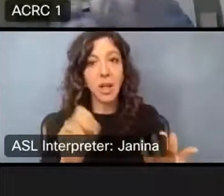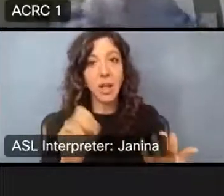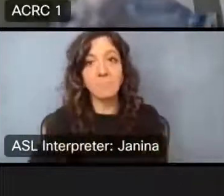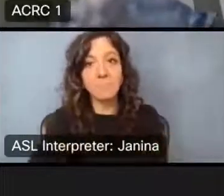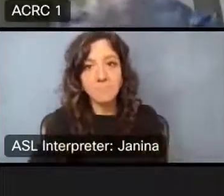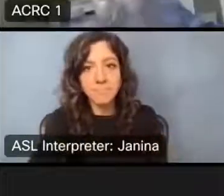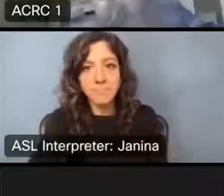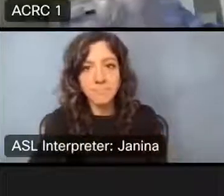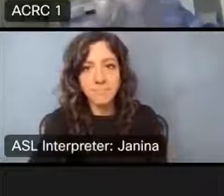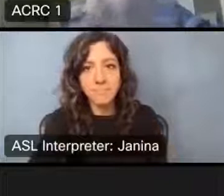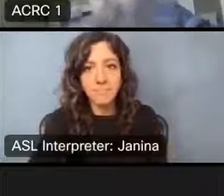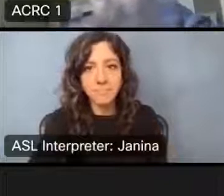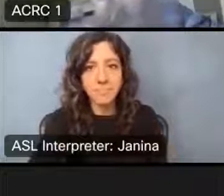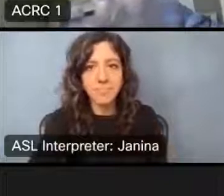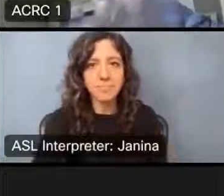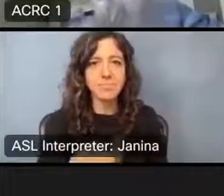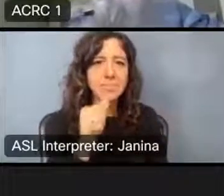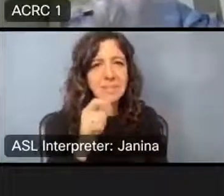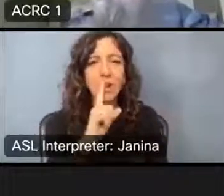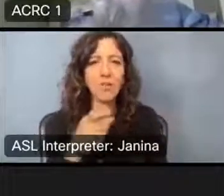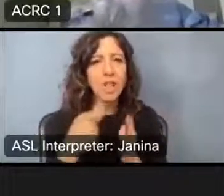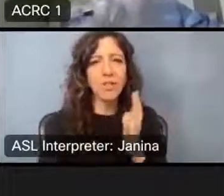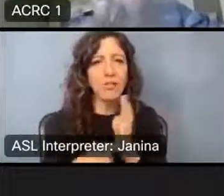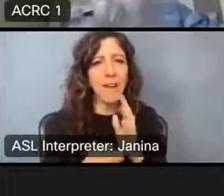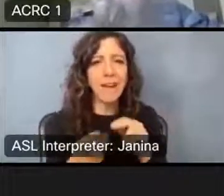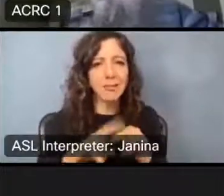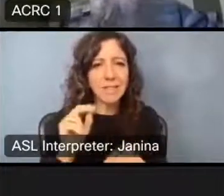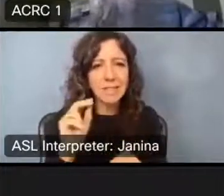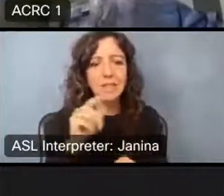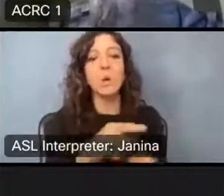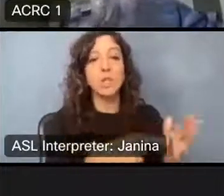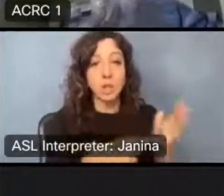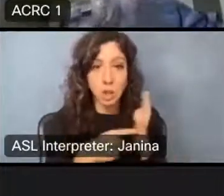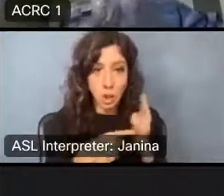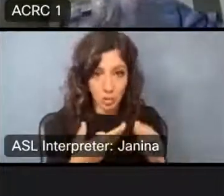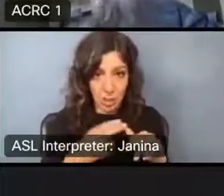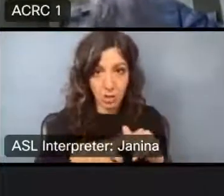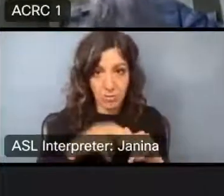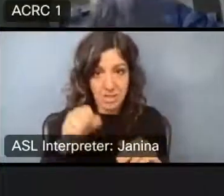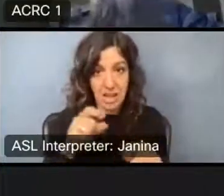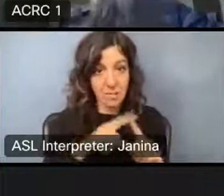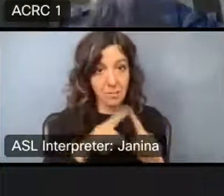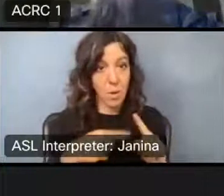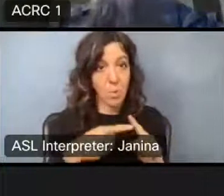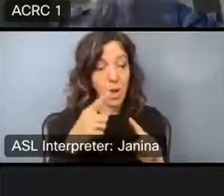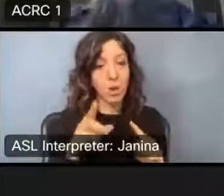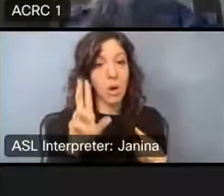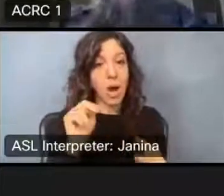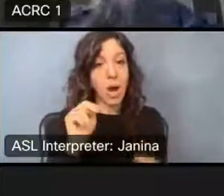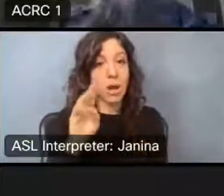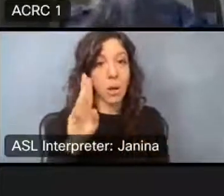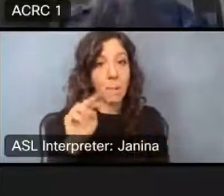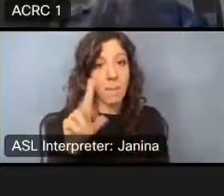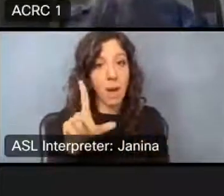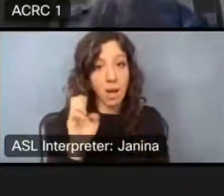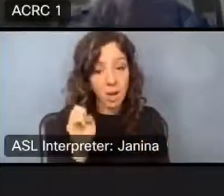wasn't exactly a rate increase. If you look at the rate, it shows us as an increase, but when you unbundle, it's a loss overall in